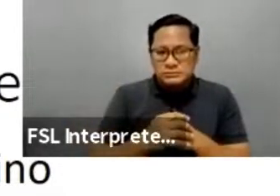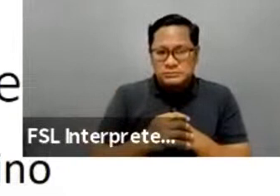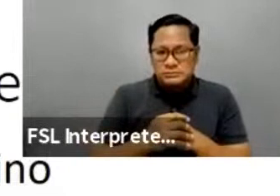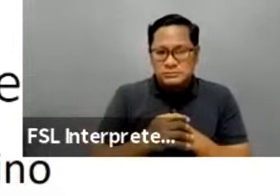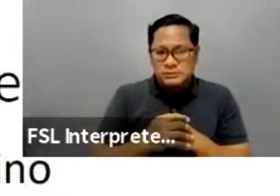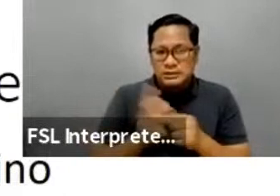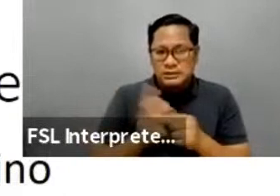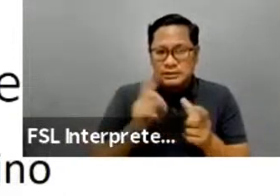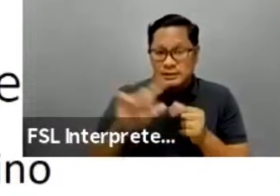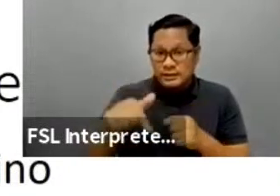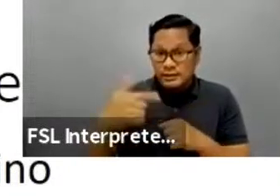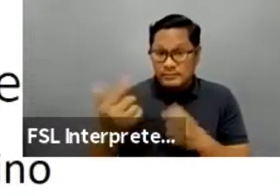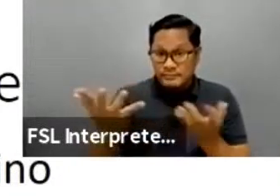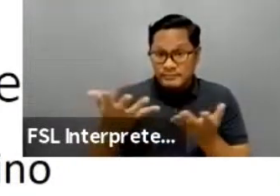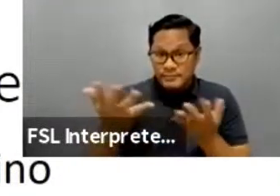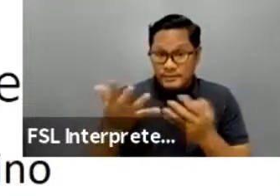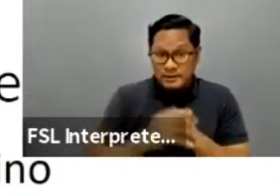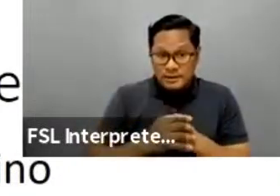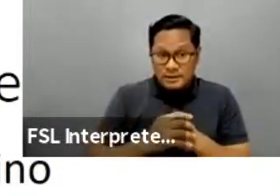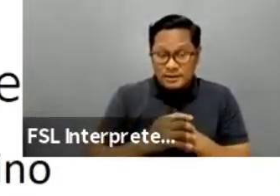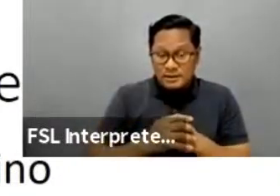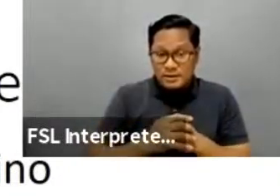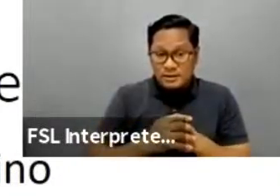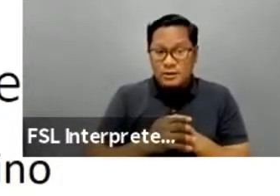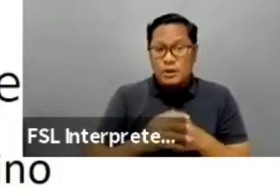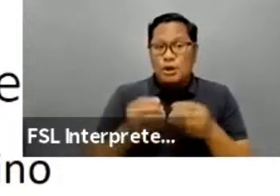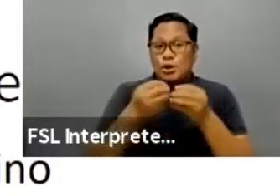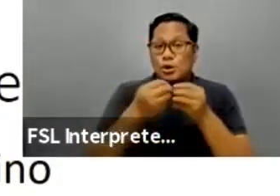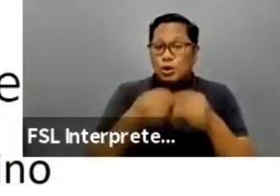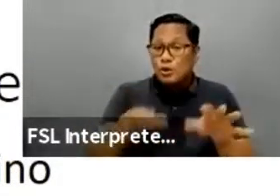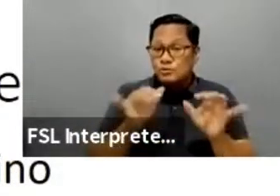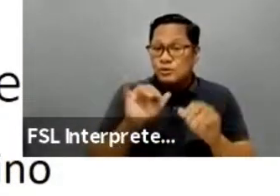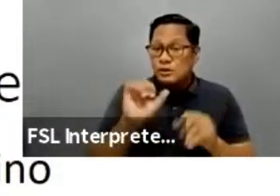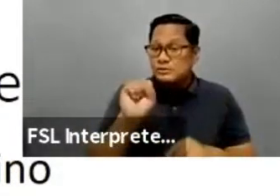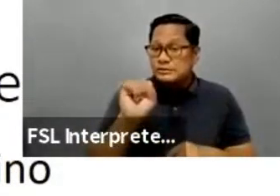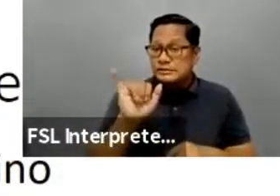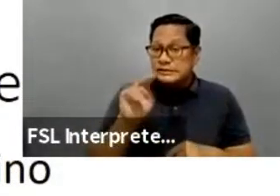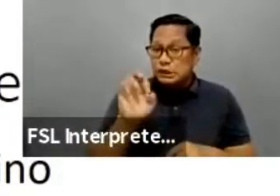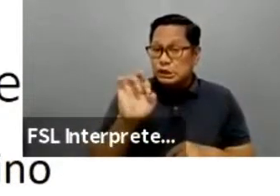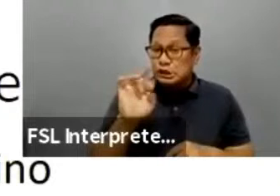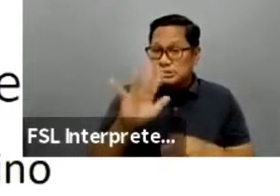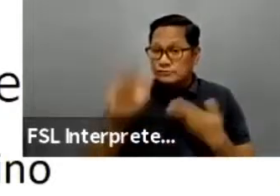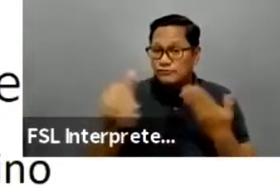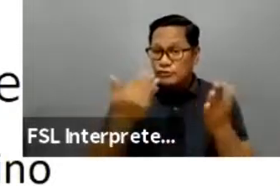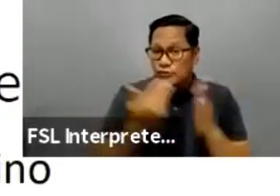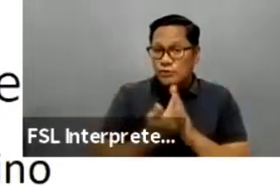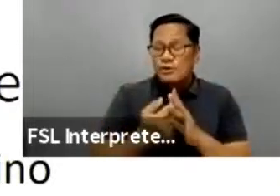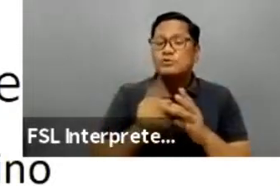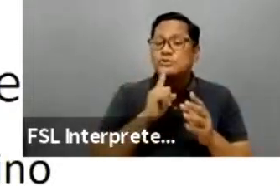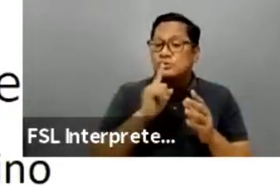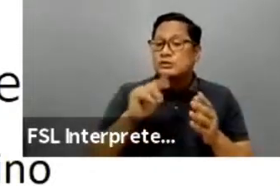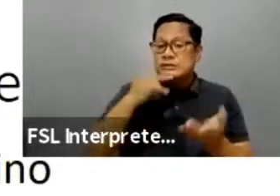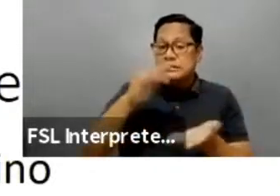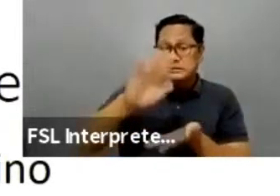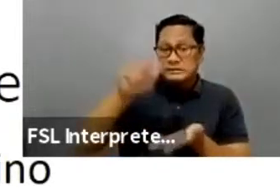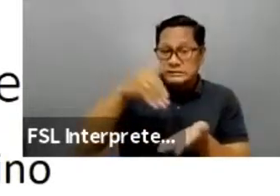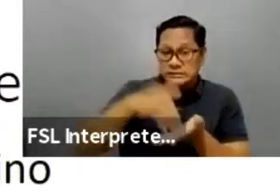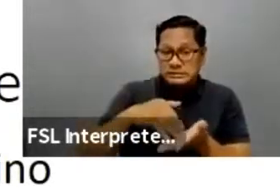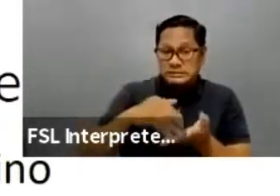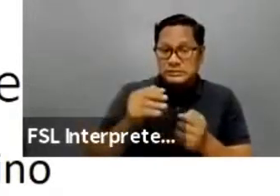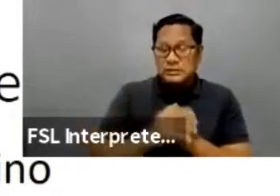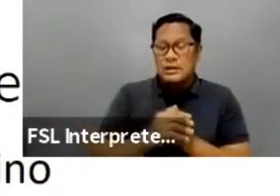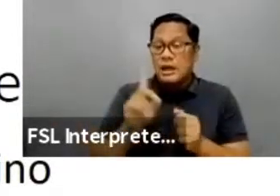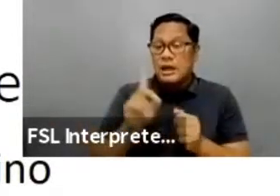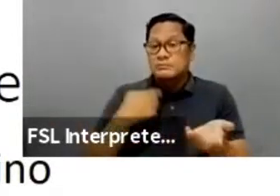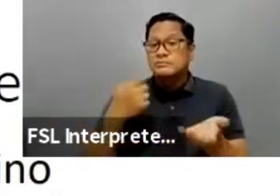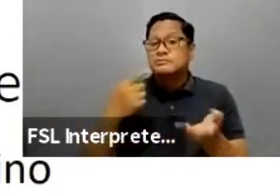And then here, I'll just tackle this loss of synergy of the whole system given the decentralization of its parts. Then I'm talking about